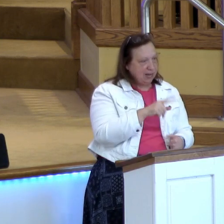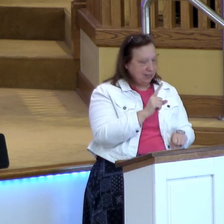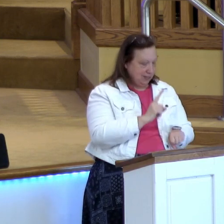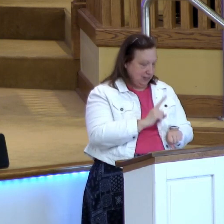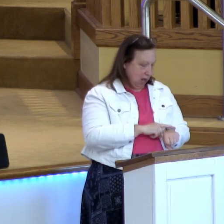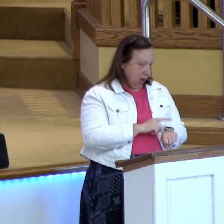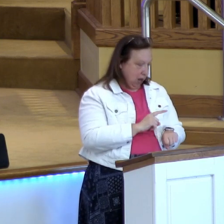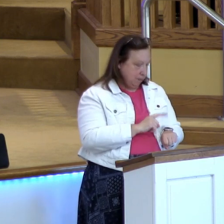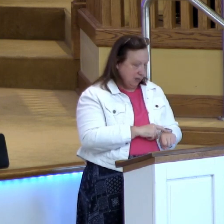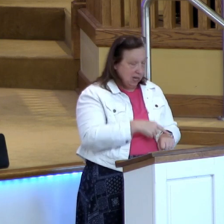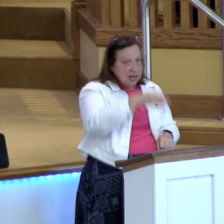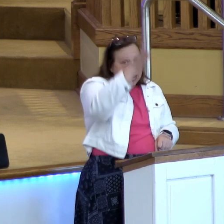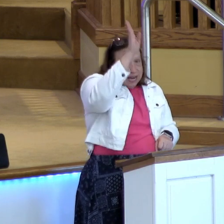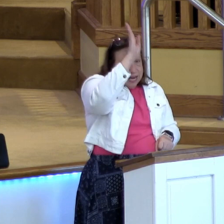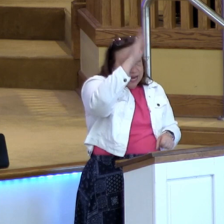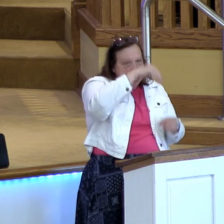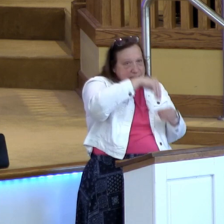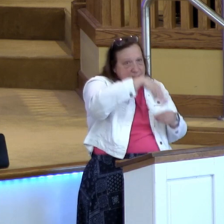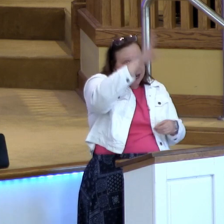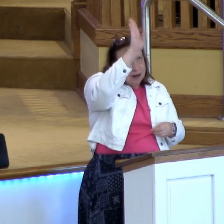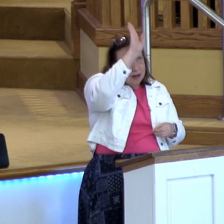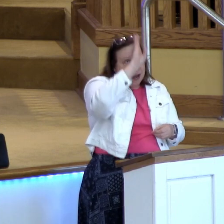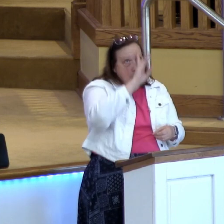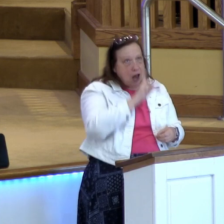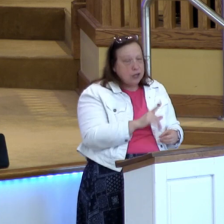time, in God's perfect